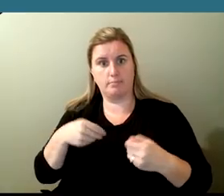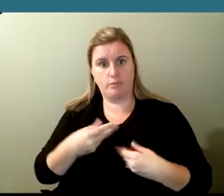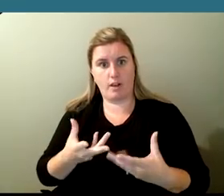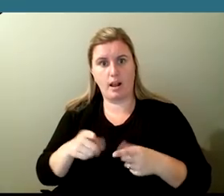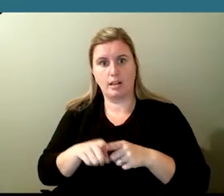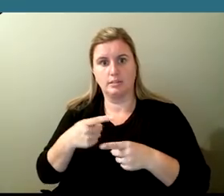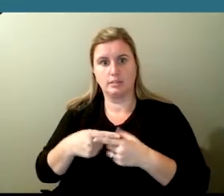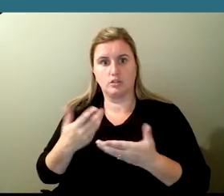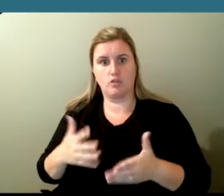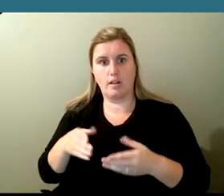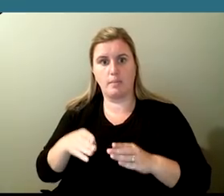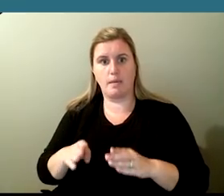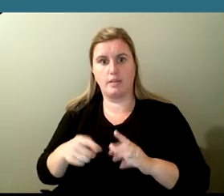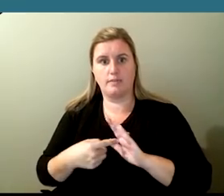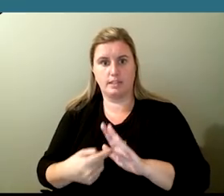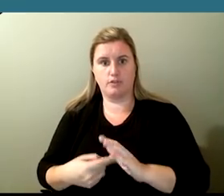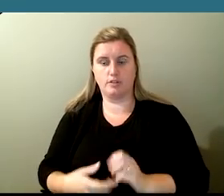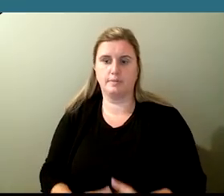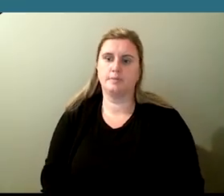discussed already, the method of delivery.